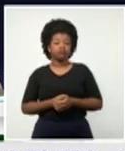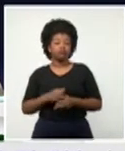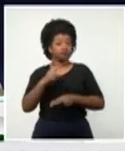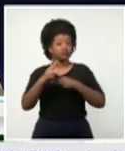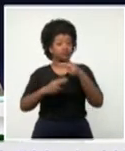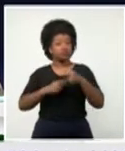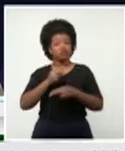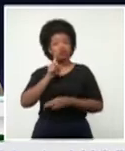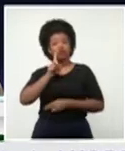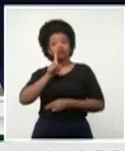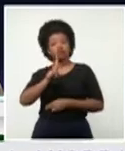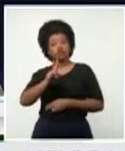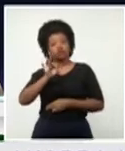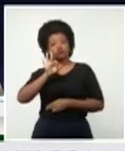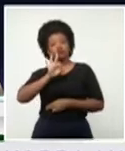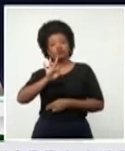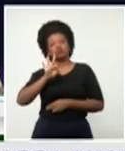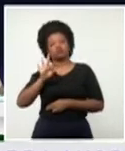Laboratory.